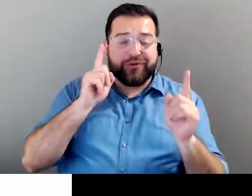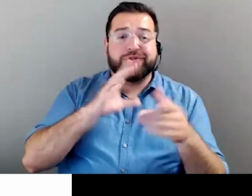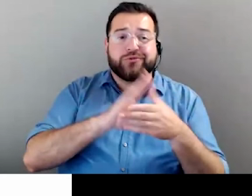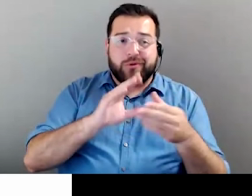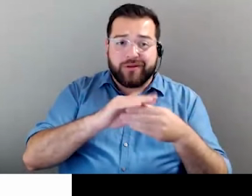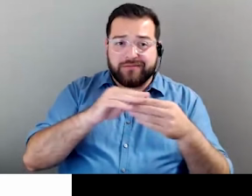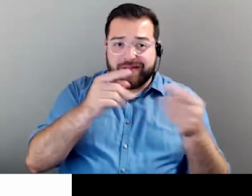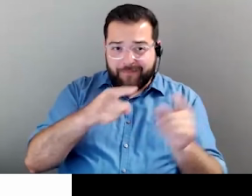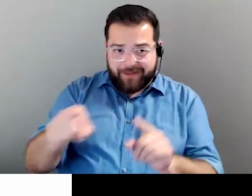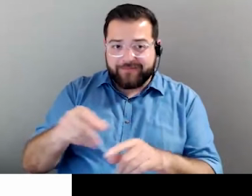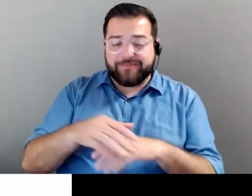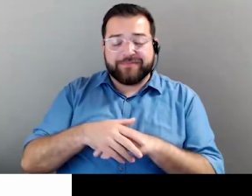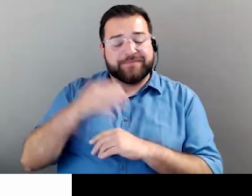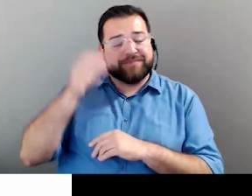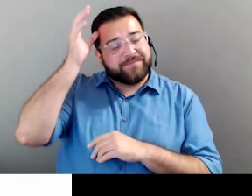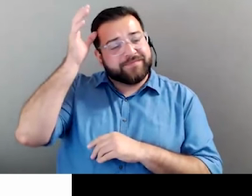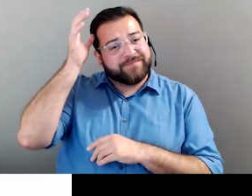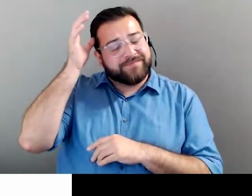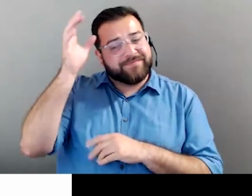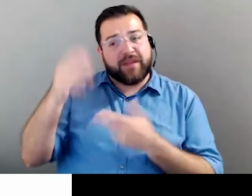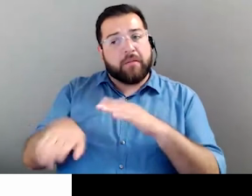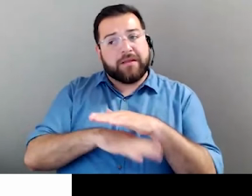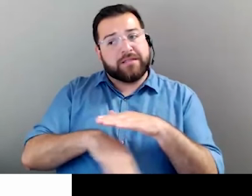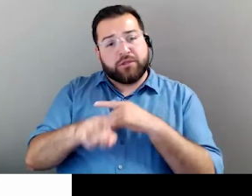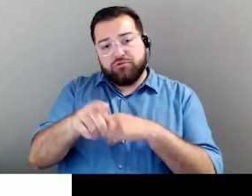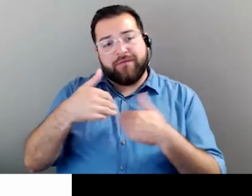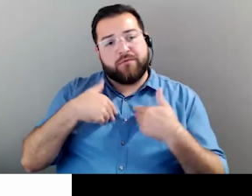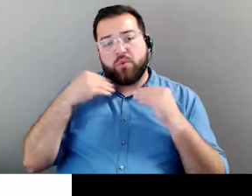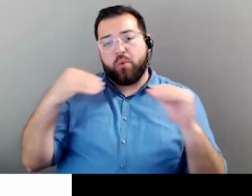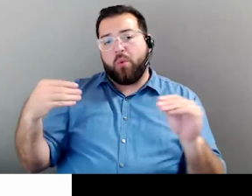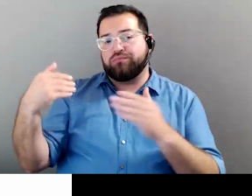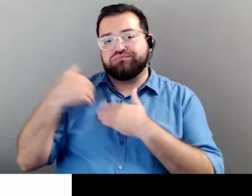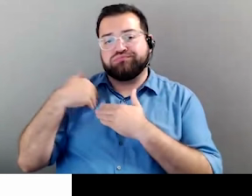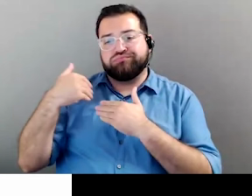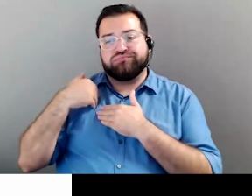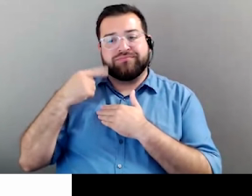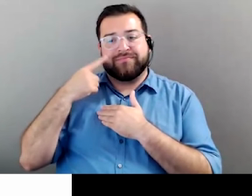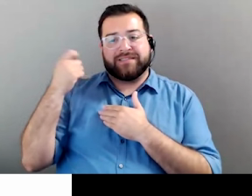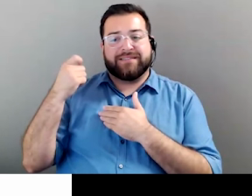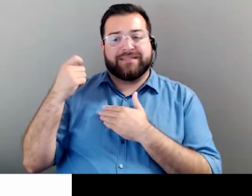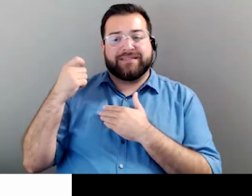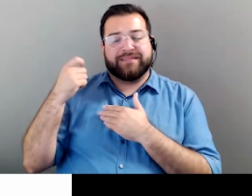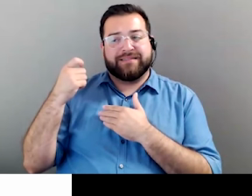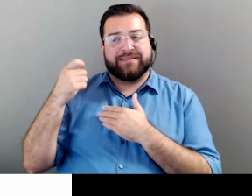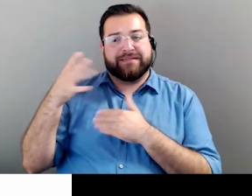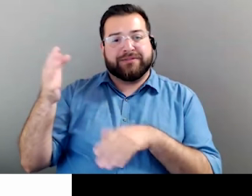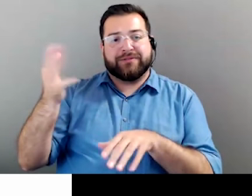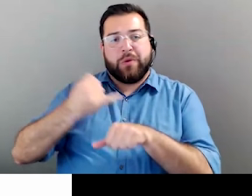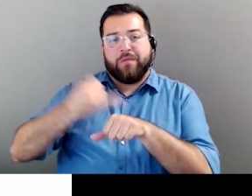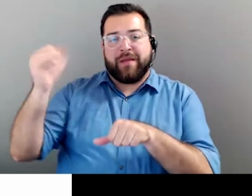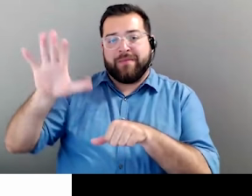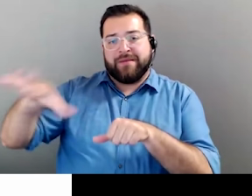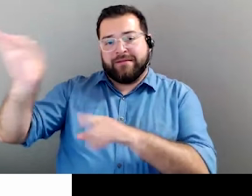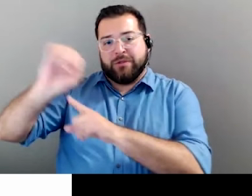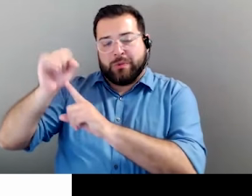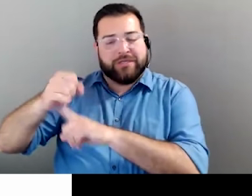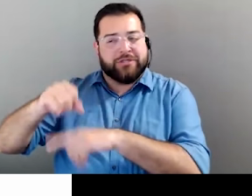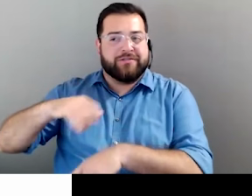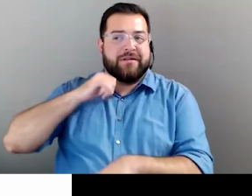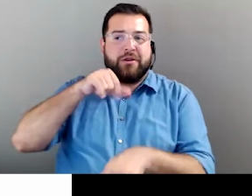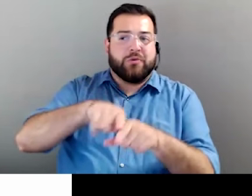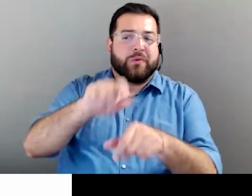But basically you have no obligation because it's something that is off campus, out of work hours, right? It's